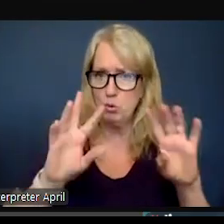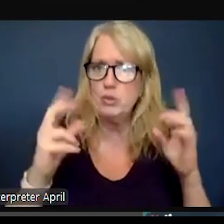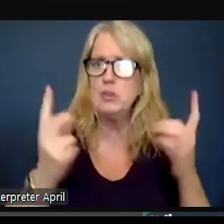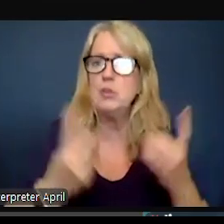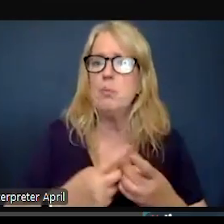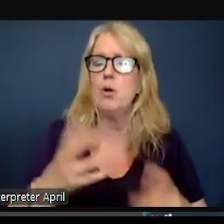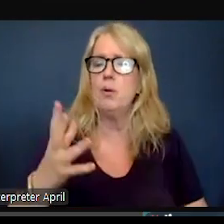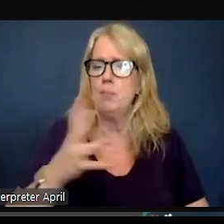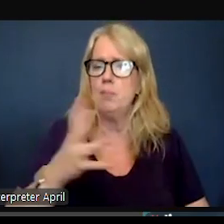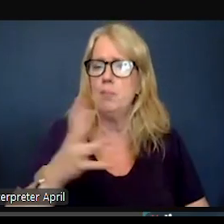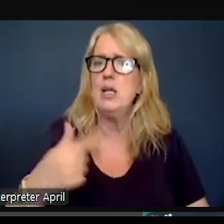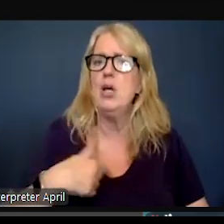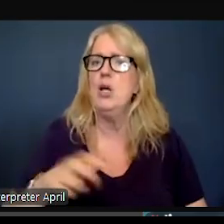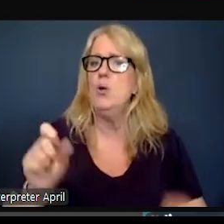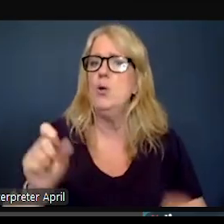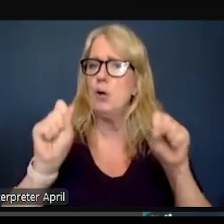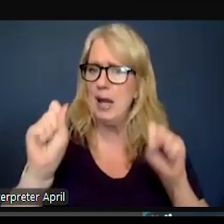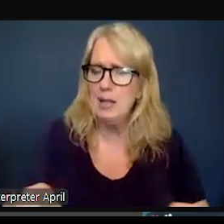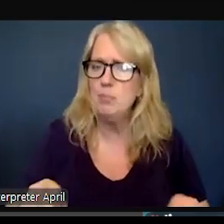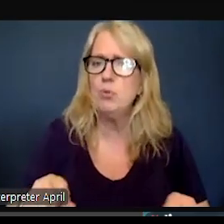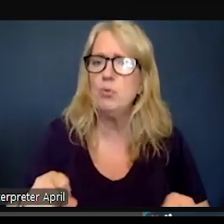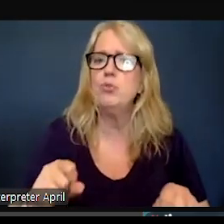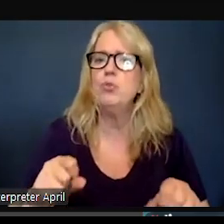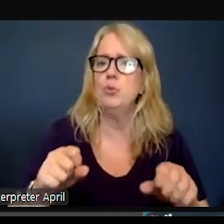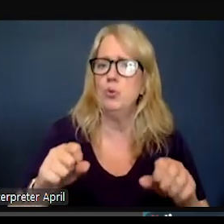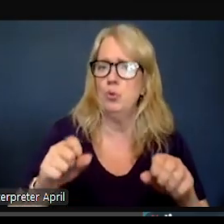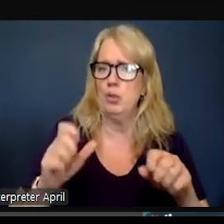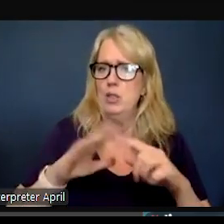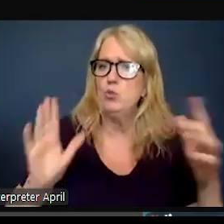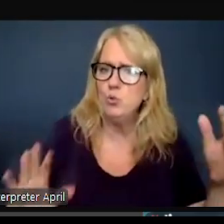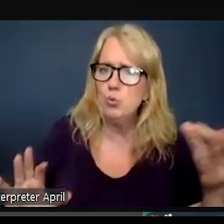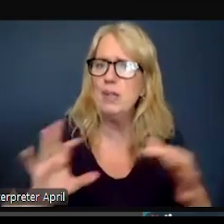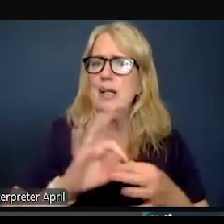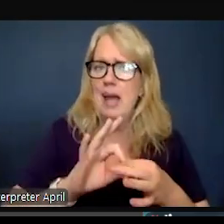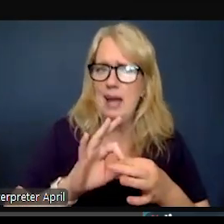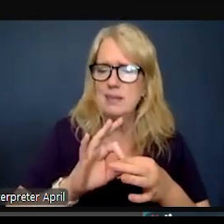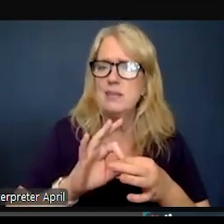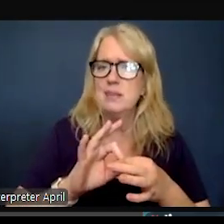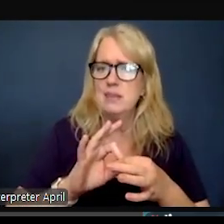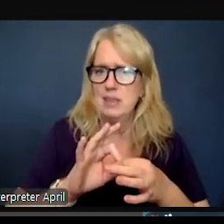and we were able to connect him to